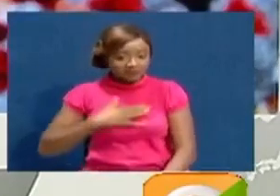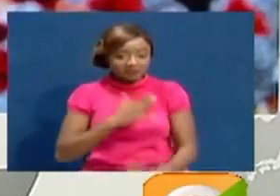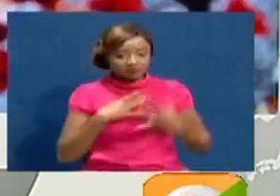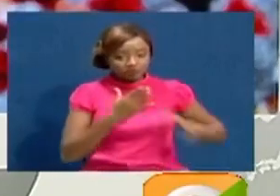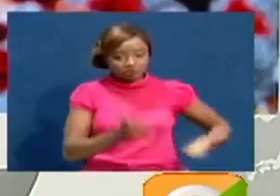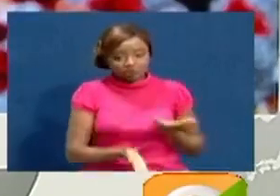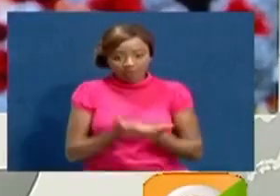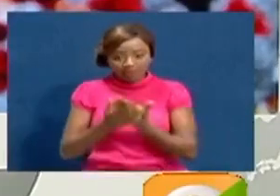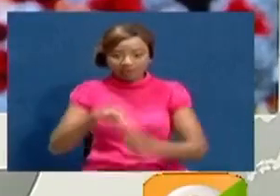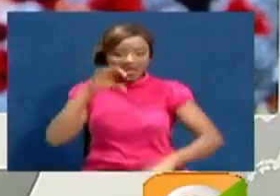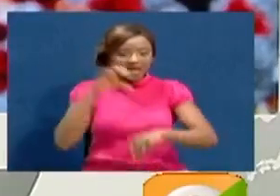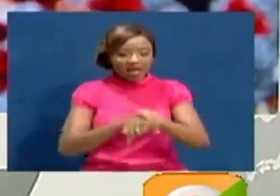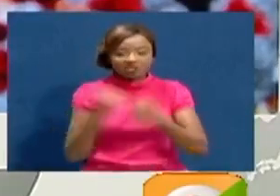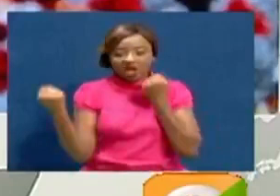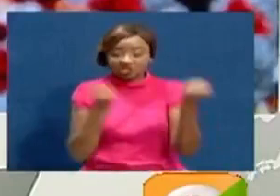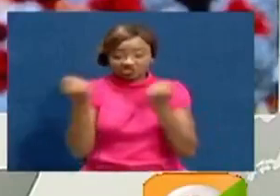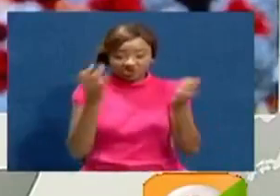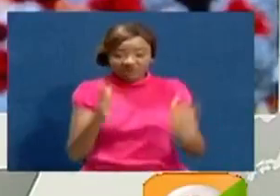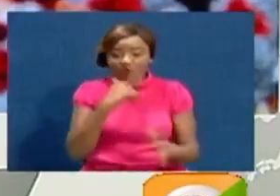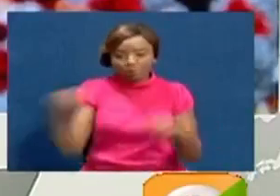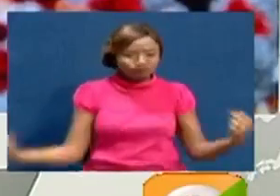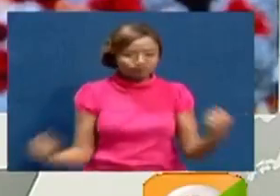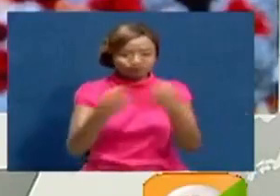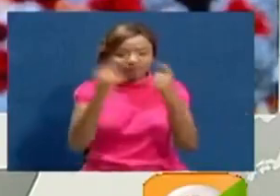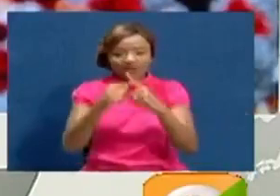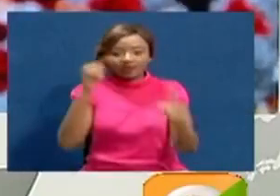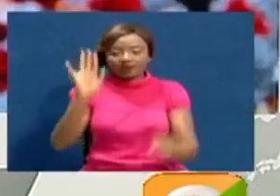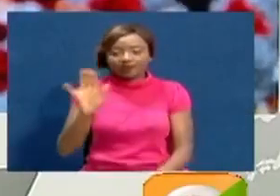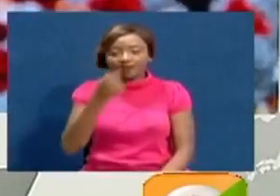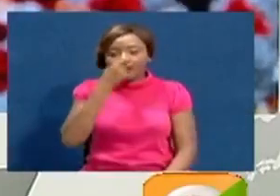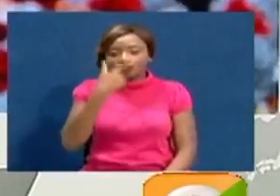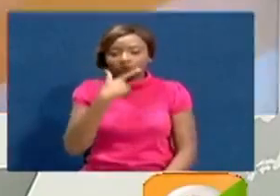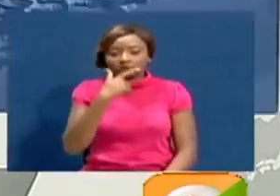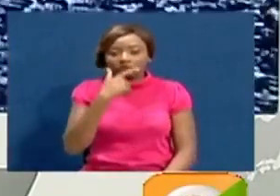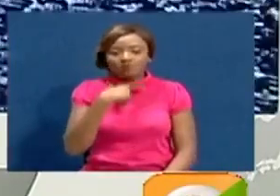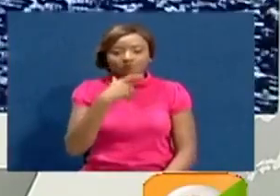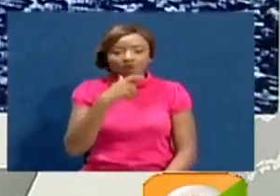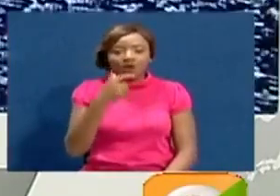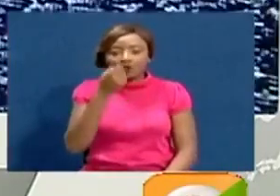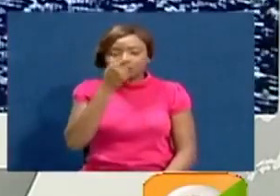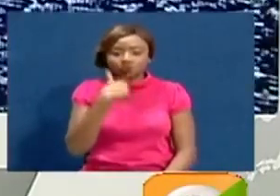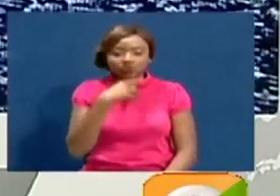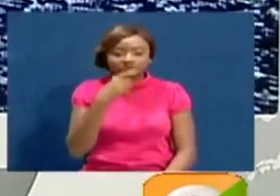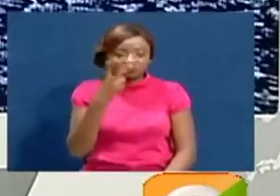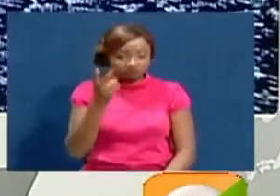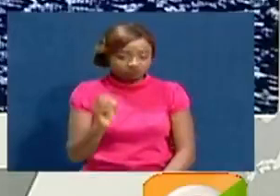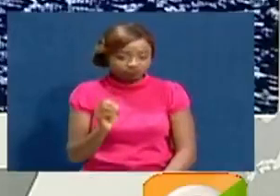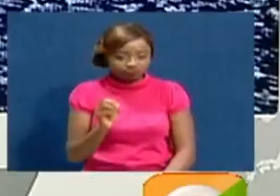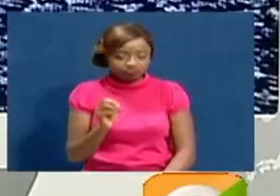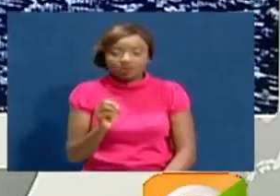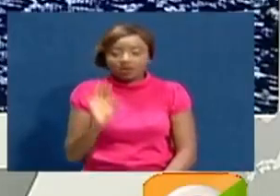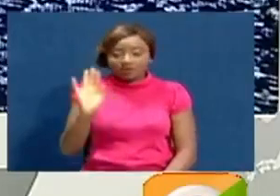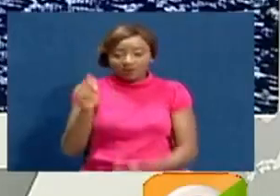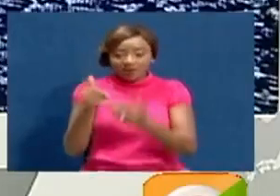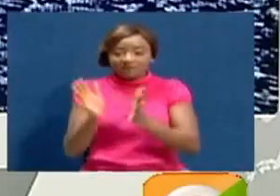help apprehend a rogue driver who hit and killed their 28-year-old kin in October. The family pleas come at a time when the